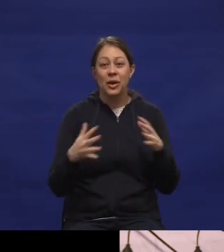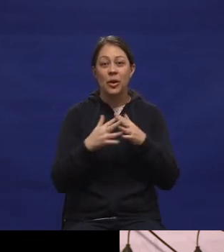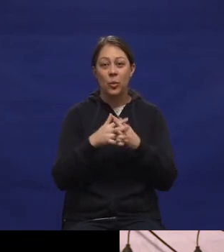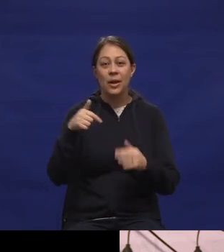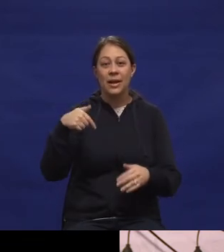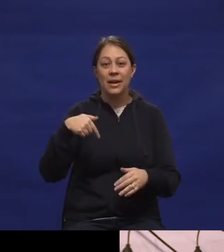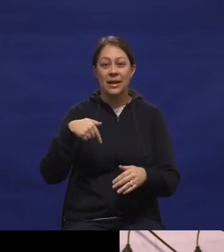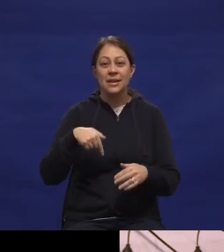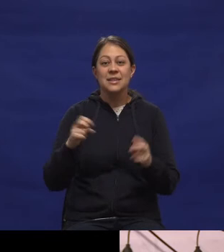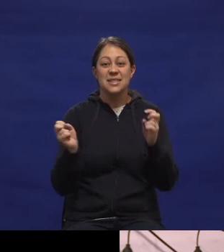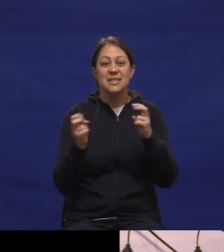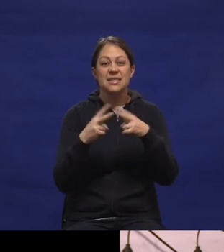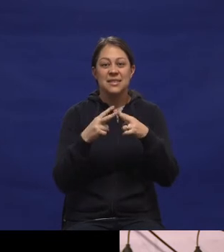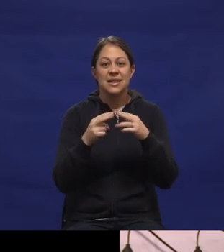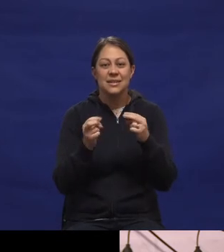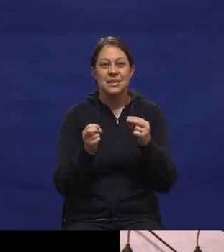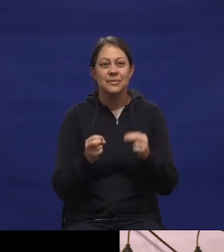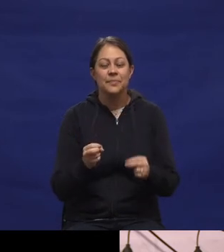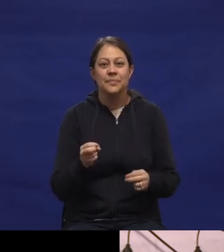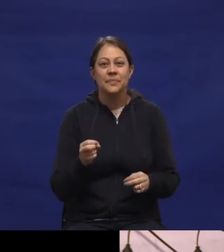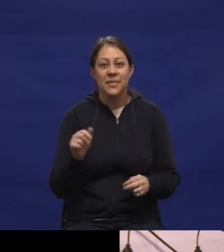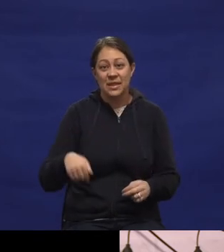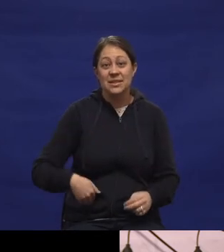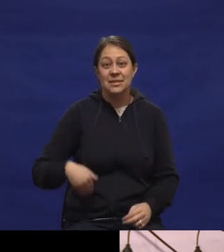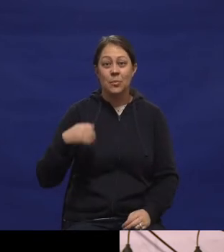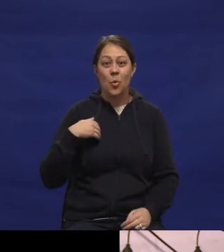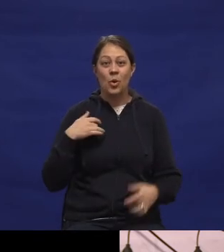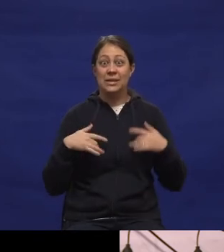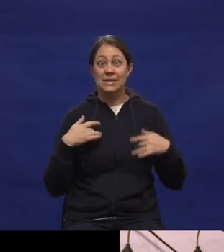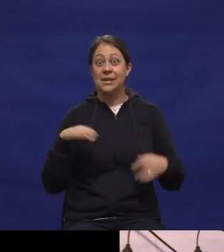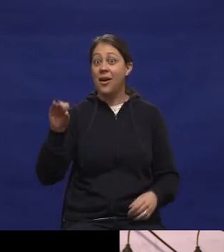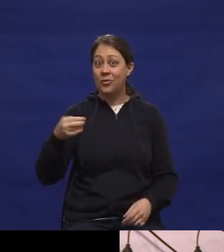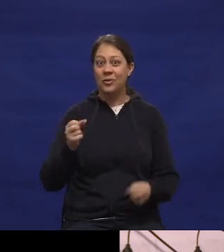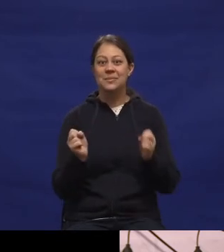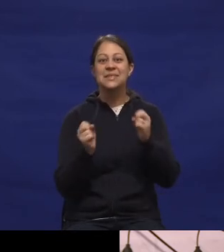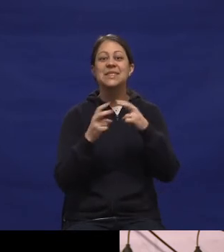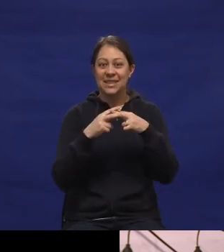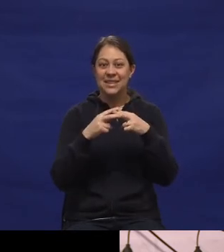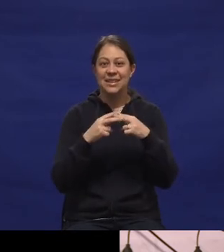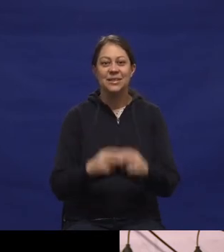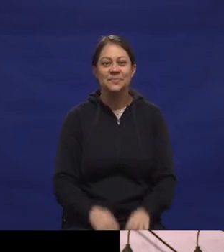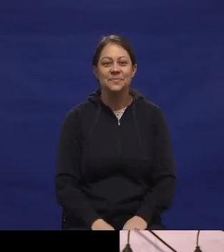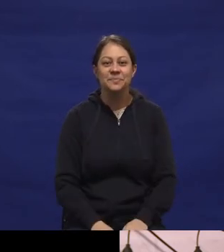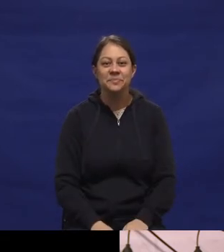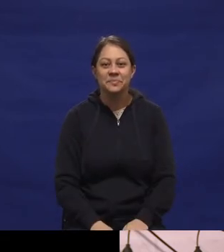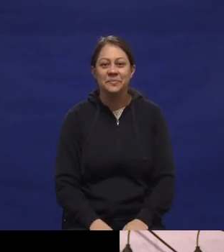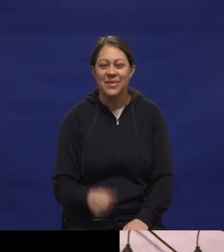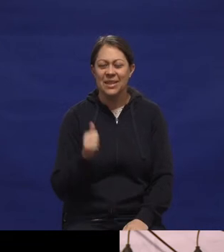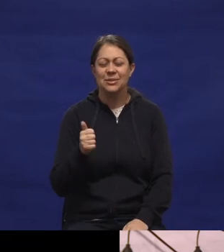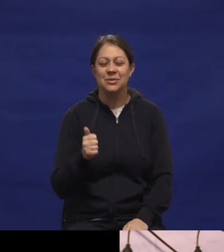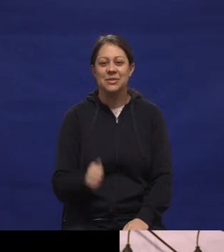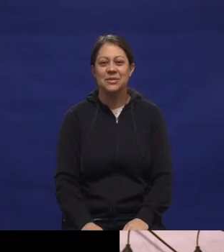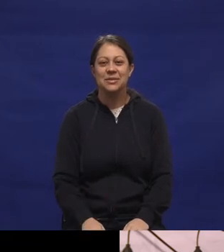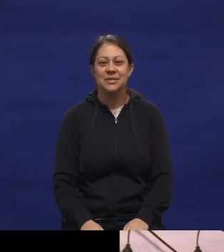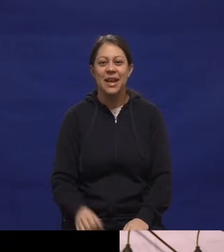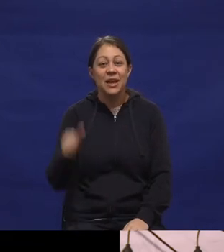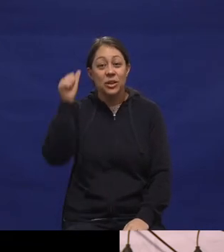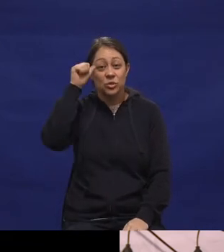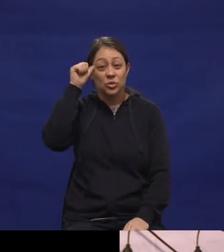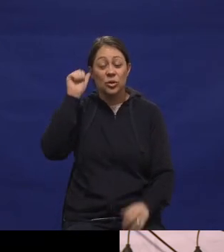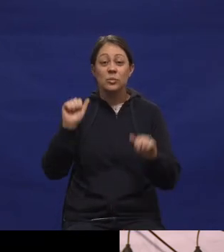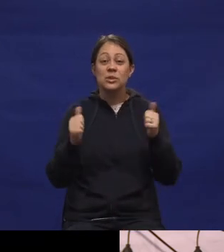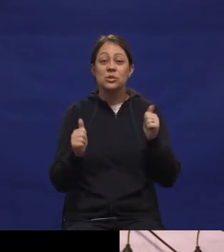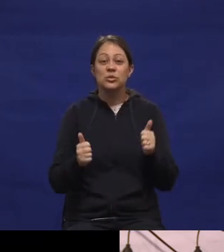here in Sydney, and this morning we've gotten to be live to you from Sydney, which has been so good. Come on, so good. Yeah, yeah. Do you know, we've been